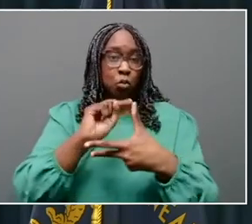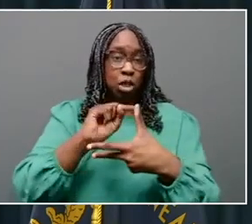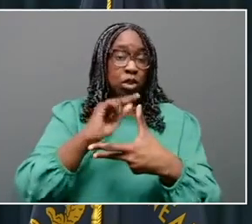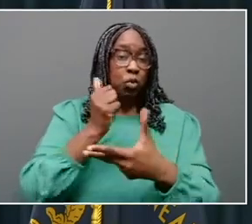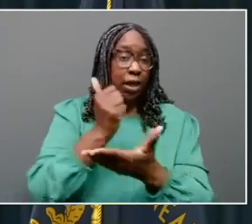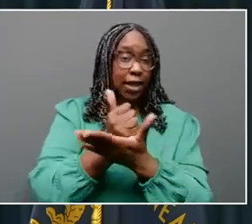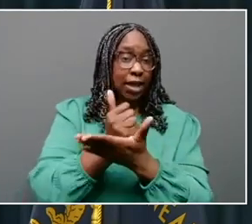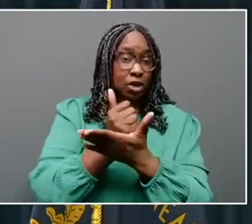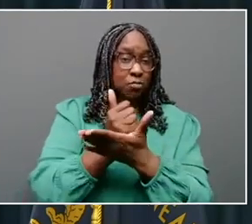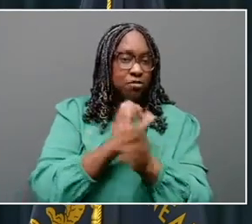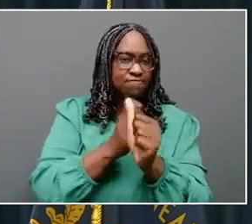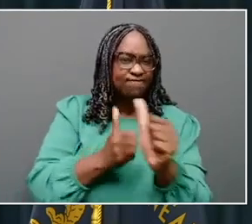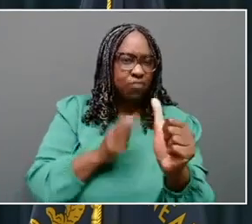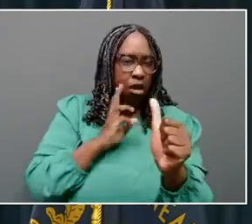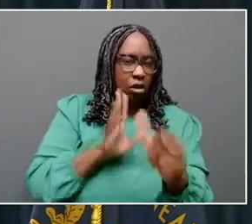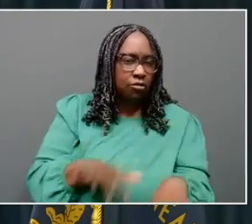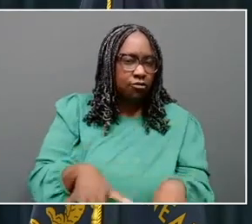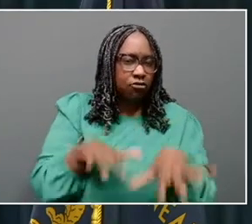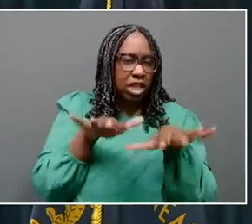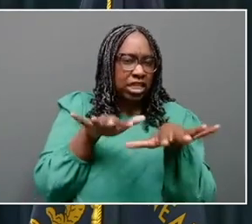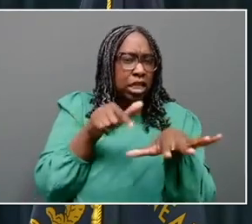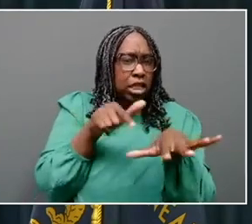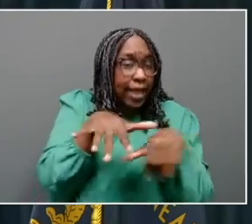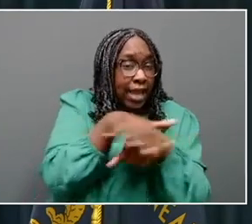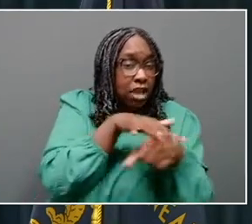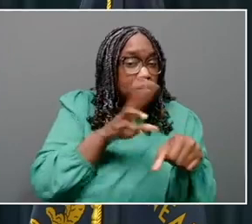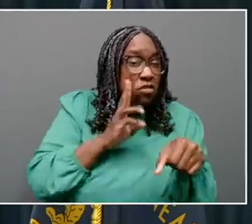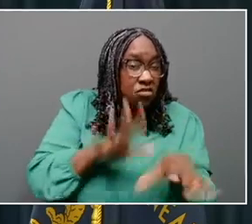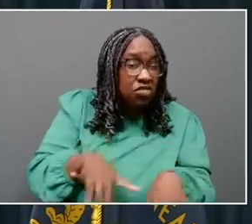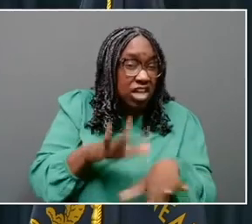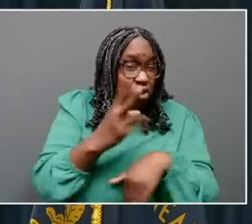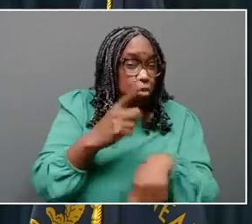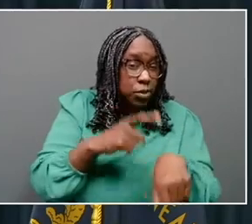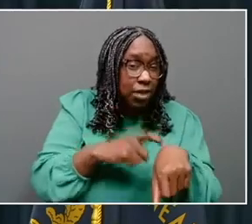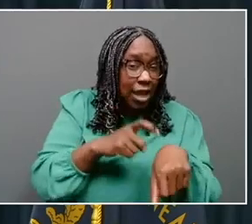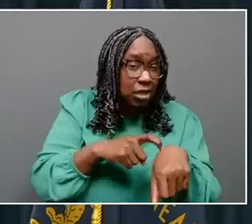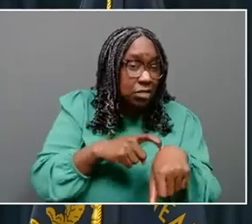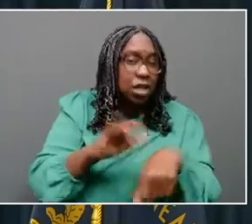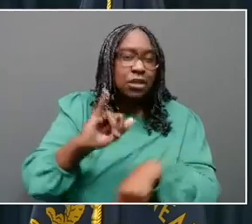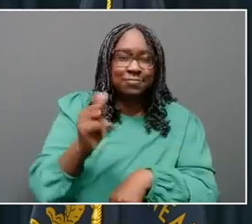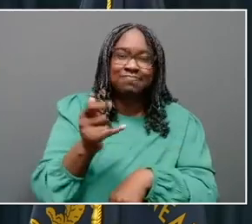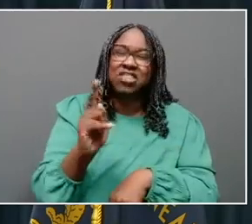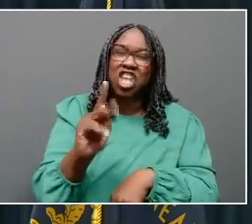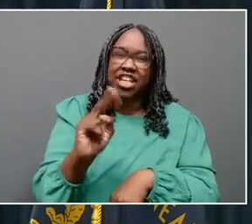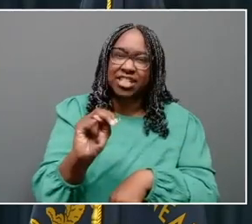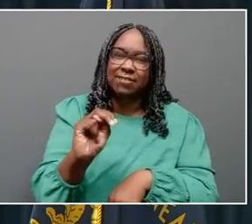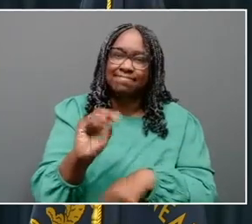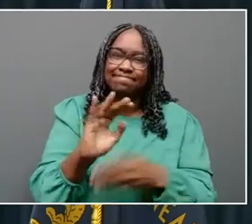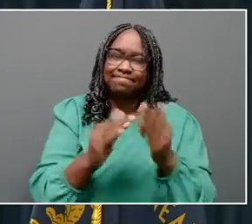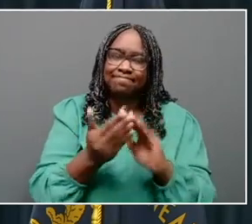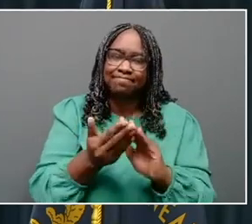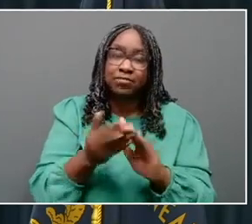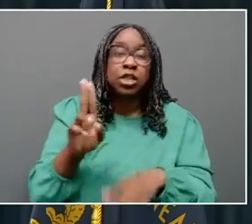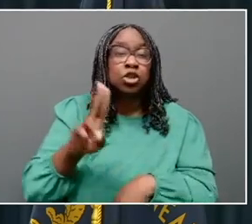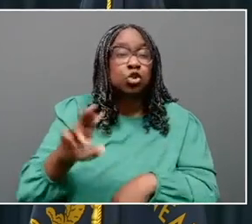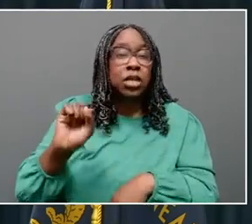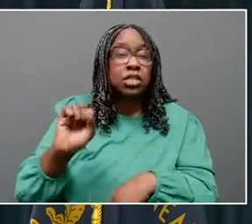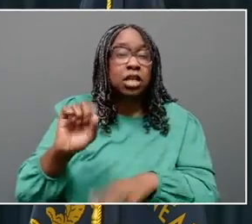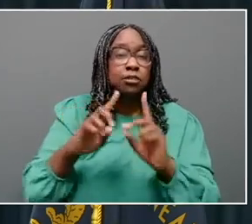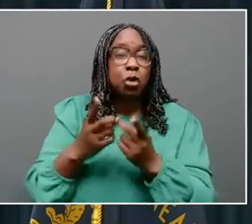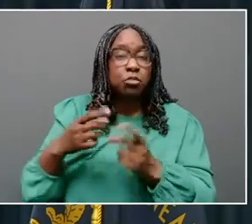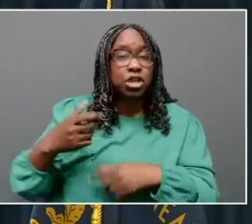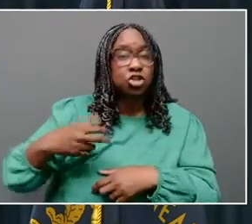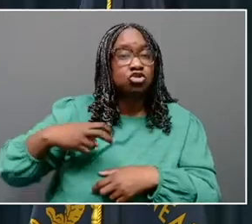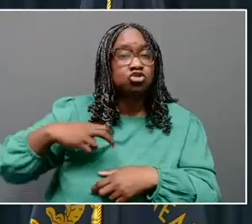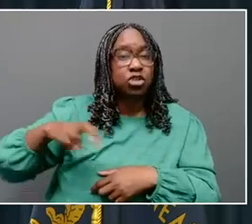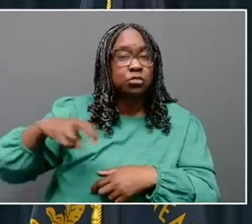in an area that flooded not once, but twice. That's the city of Jackson. These are all U.S. Department of Transportation grants. They total just